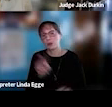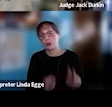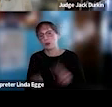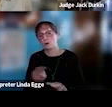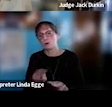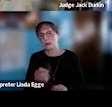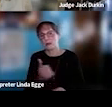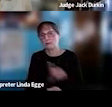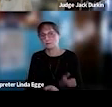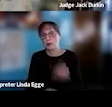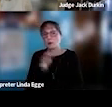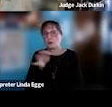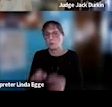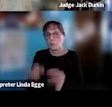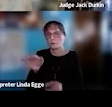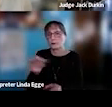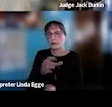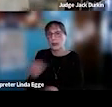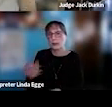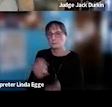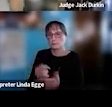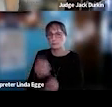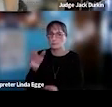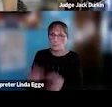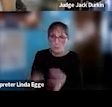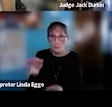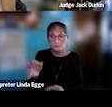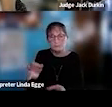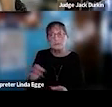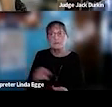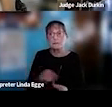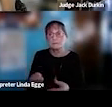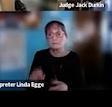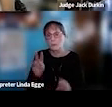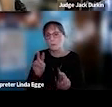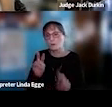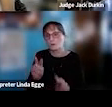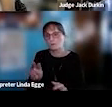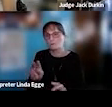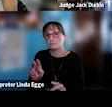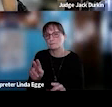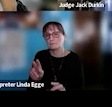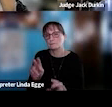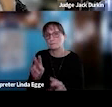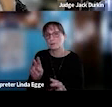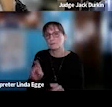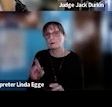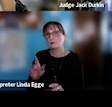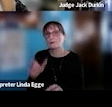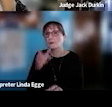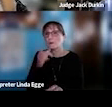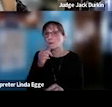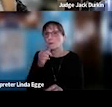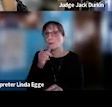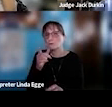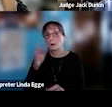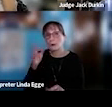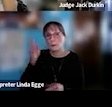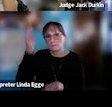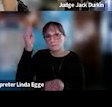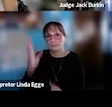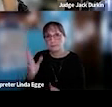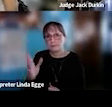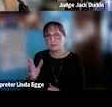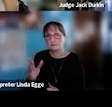drug courts and treatment courts. So we are looking forward to hearing from three presenters talking about a